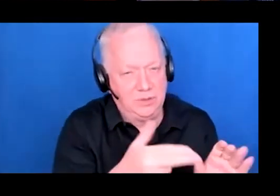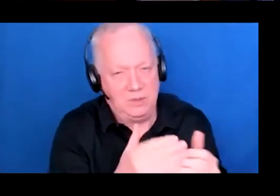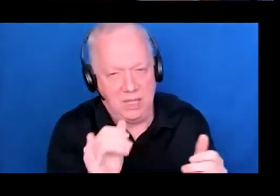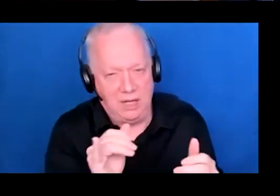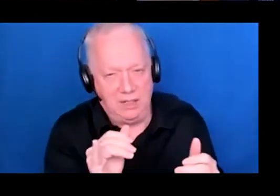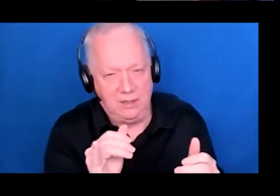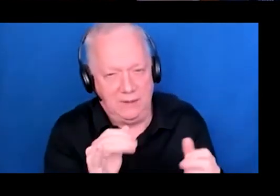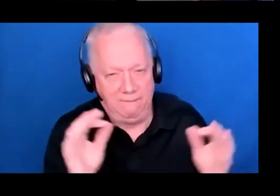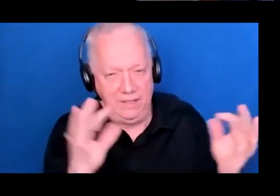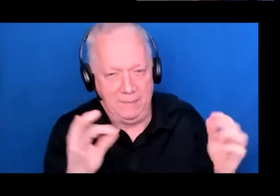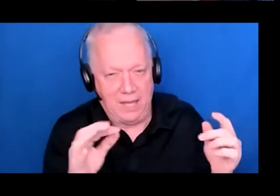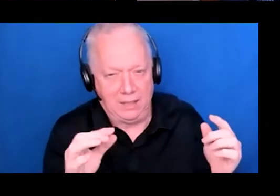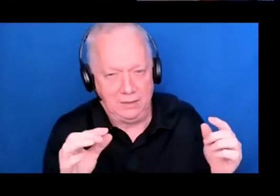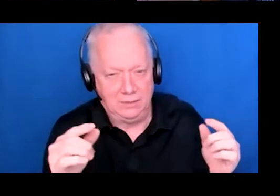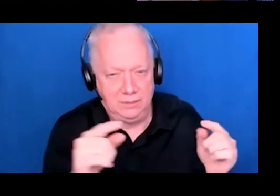like a feedback loop